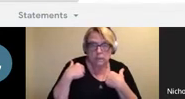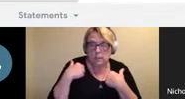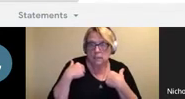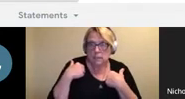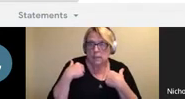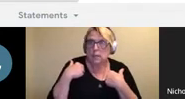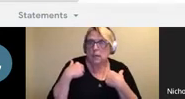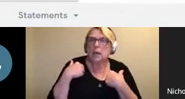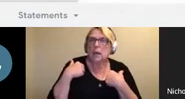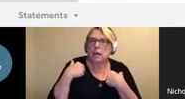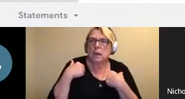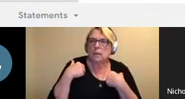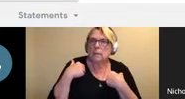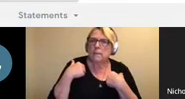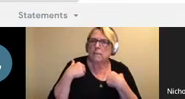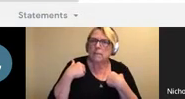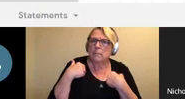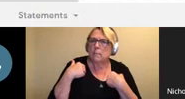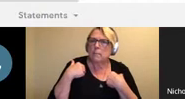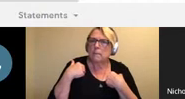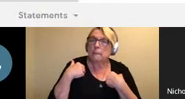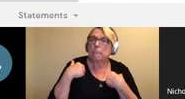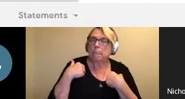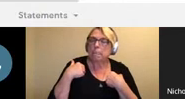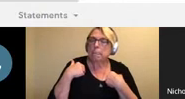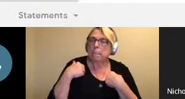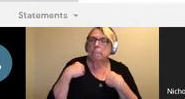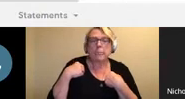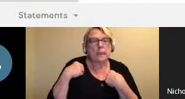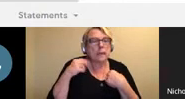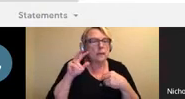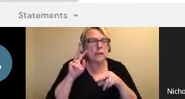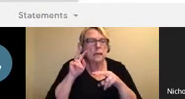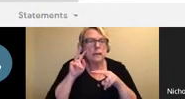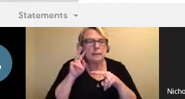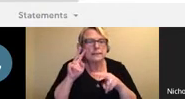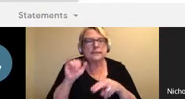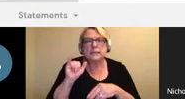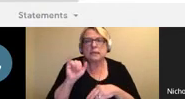unless people would like more time to read through the sentences as well.